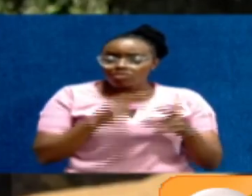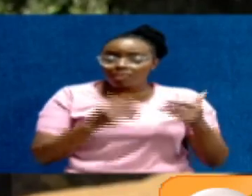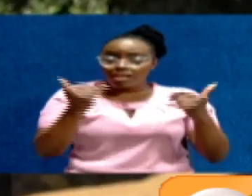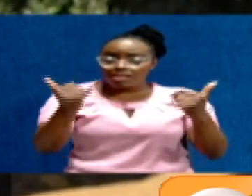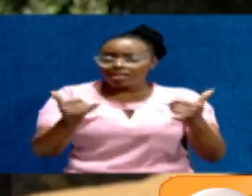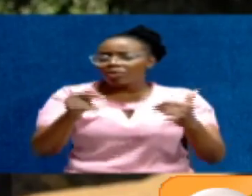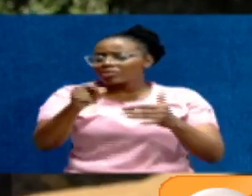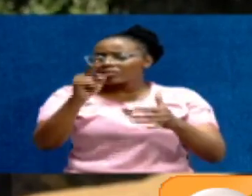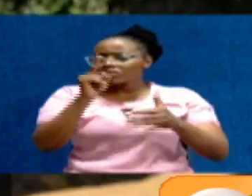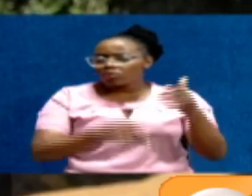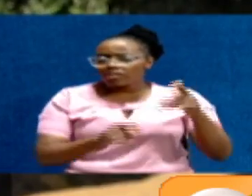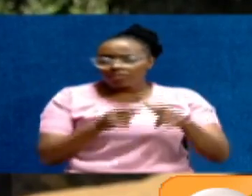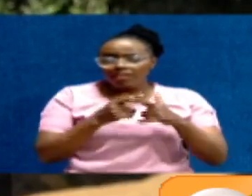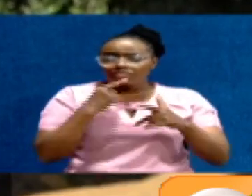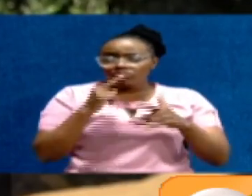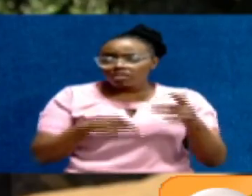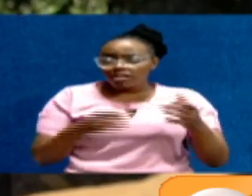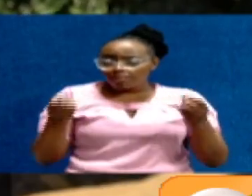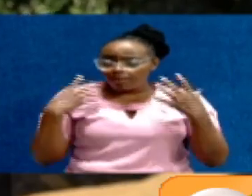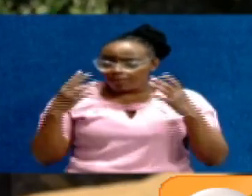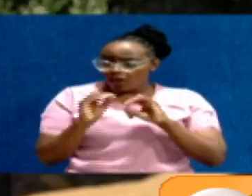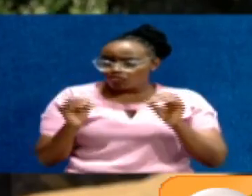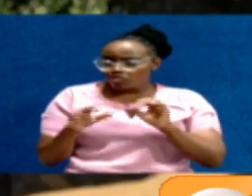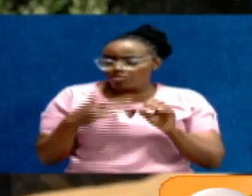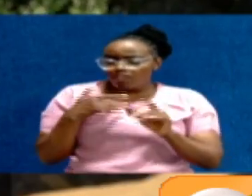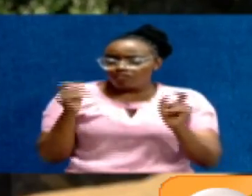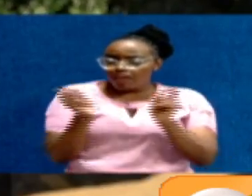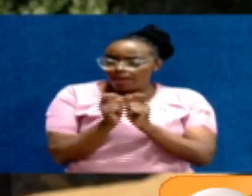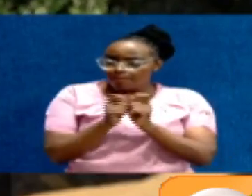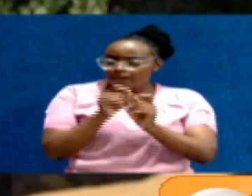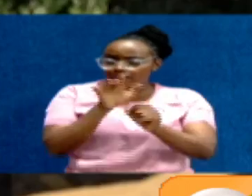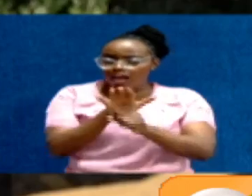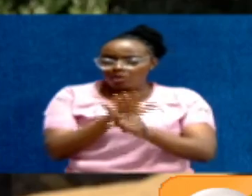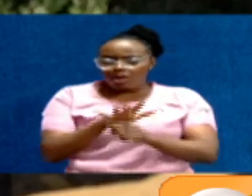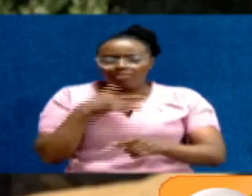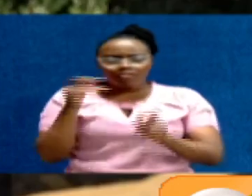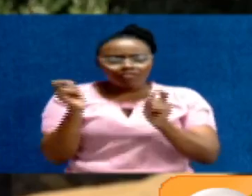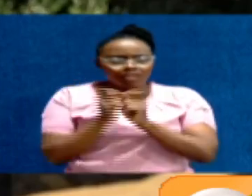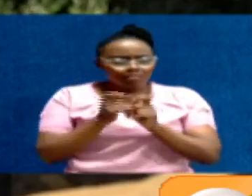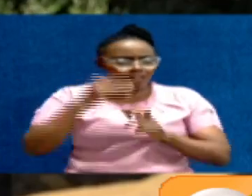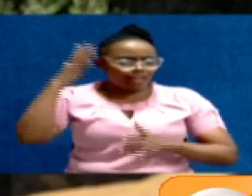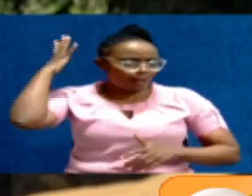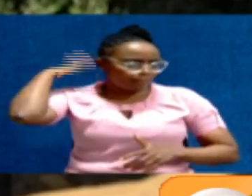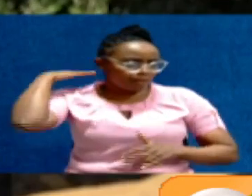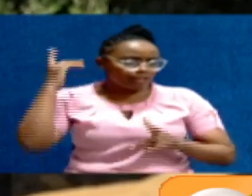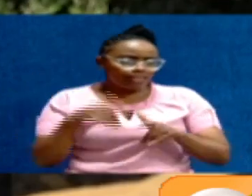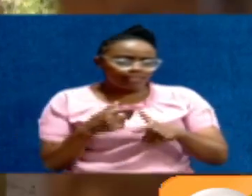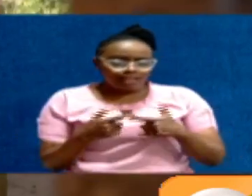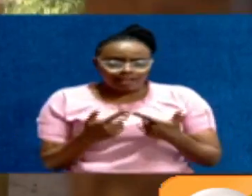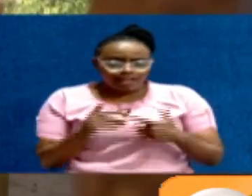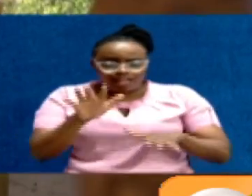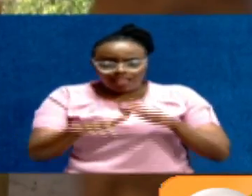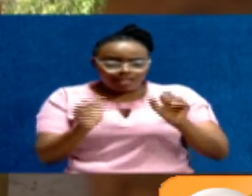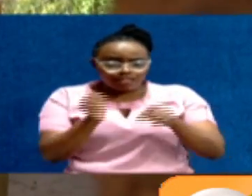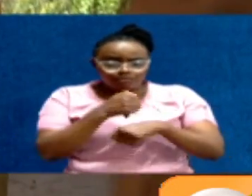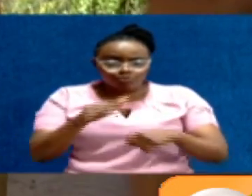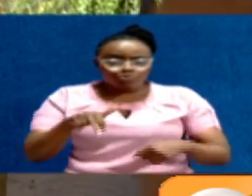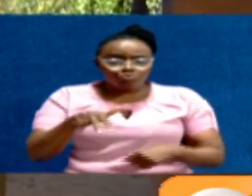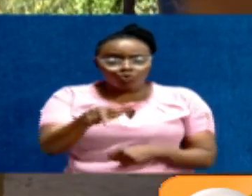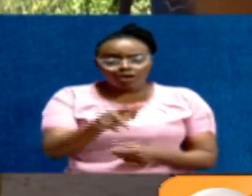Wakaniambia sasa ni nini? Nikamwambia mimi sijui, nasikia uchungu, nasikia nauma sana mkongo na hii mkuu haiwezi